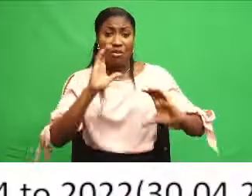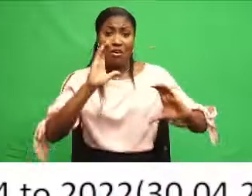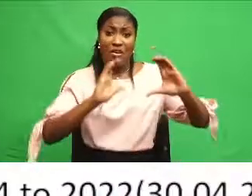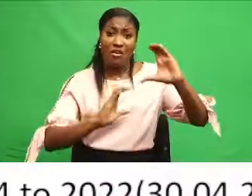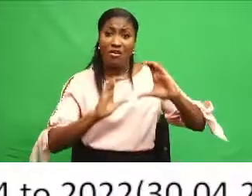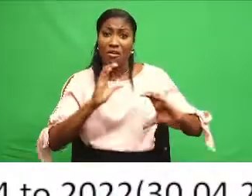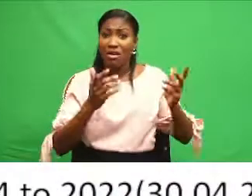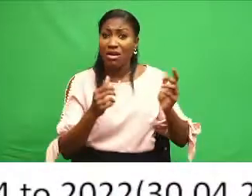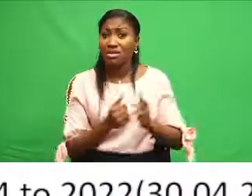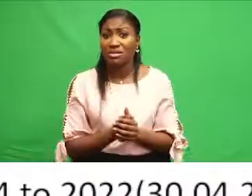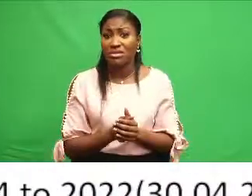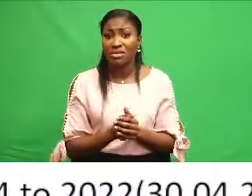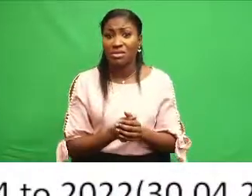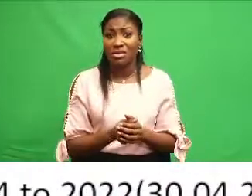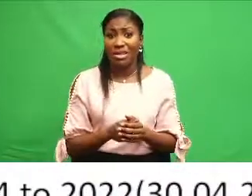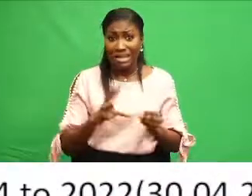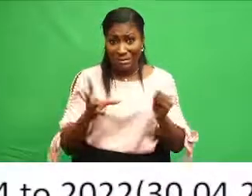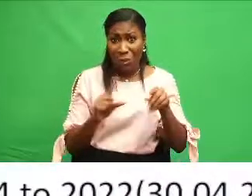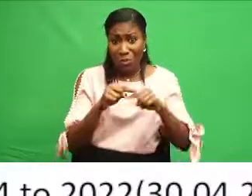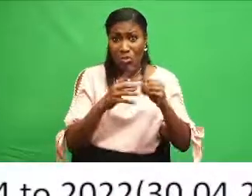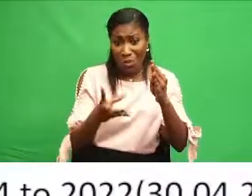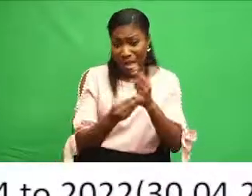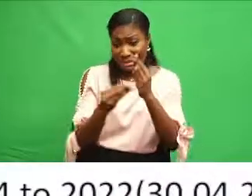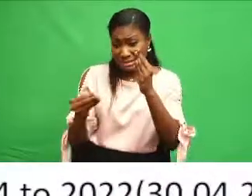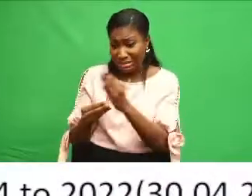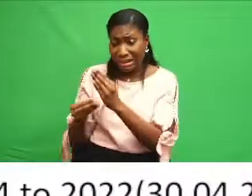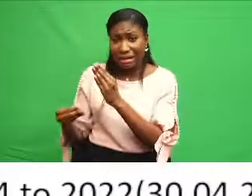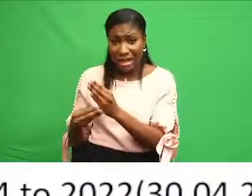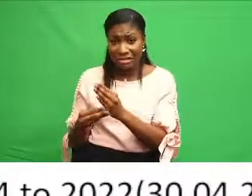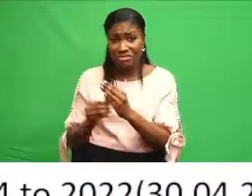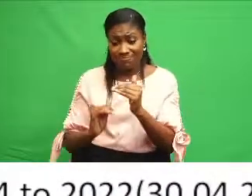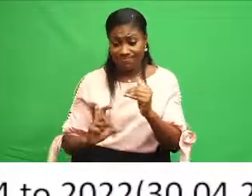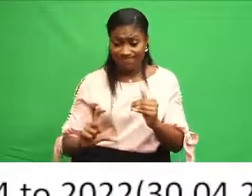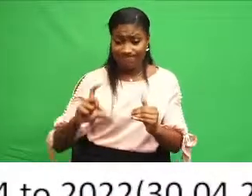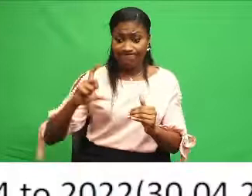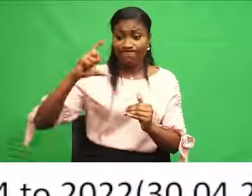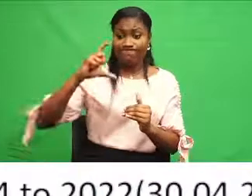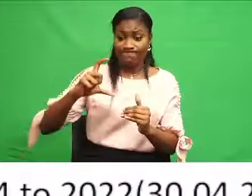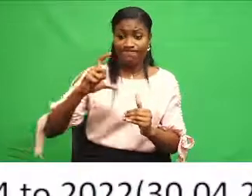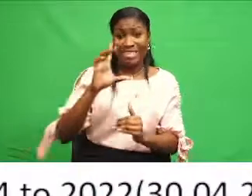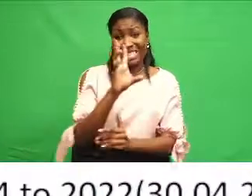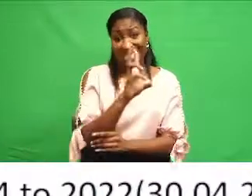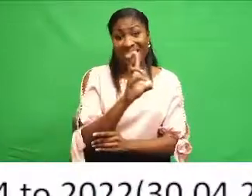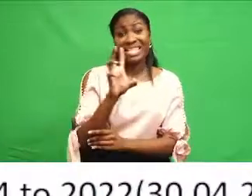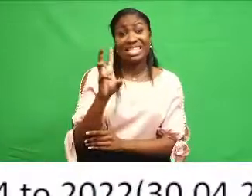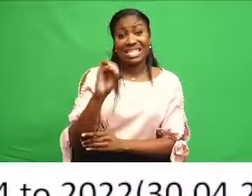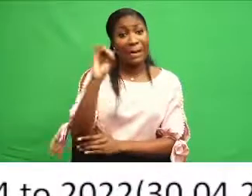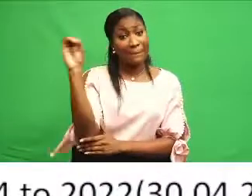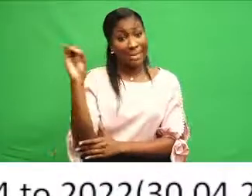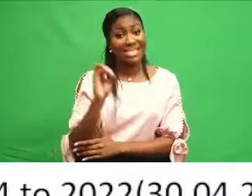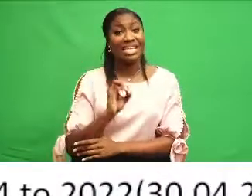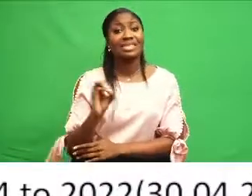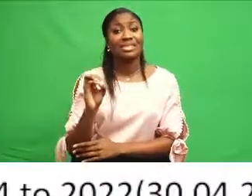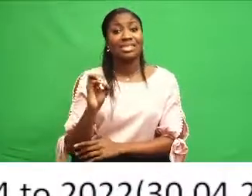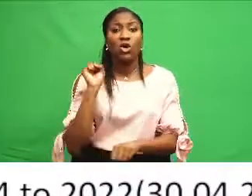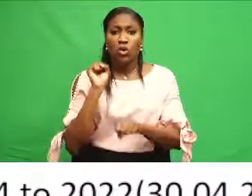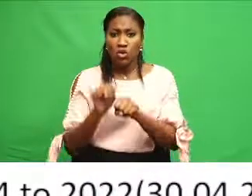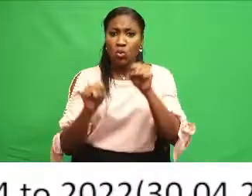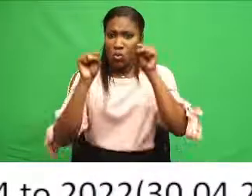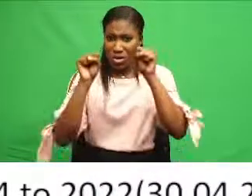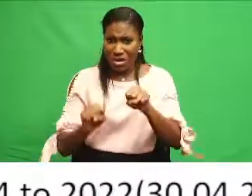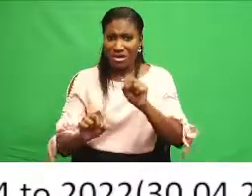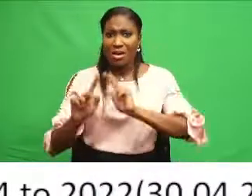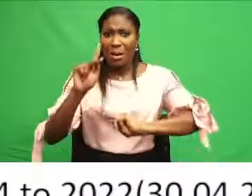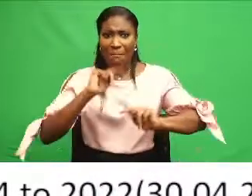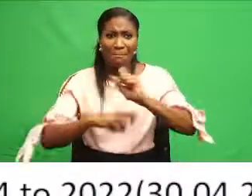to about 66% altogether. So that just goes to show that financial abuse locally is something that